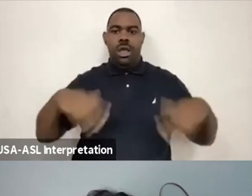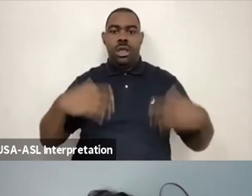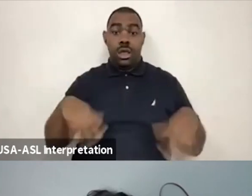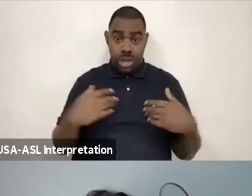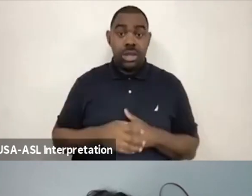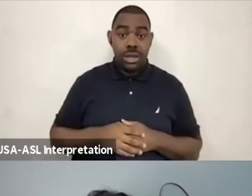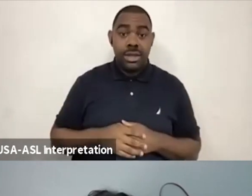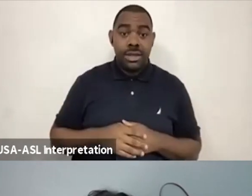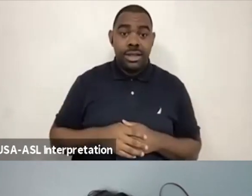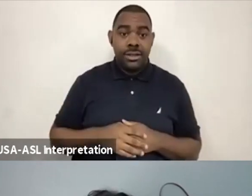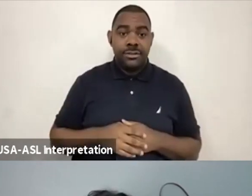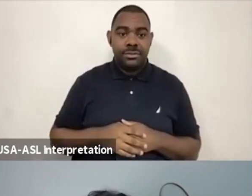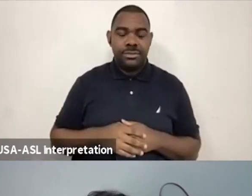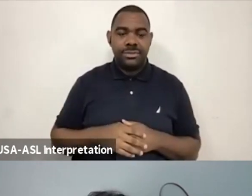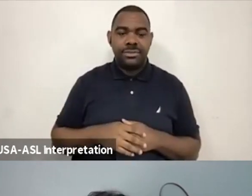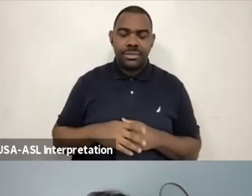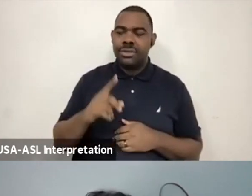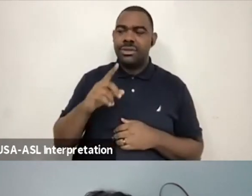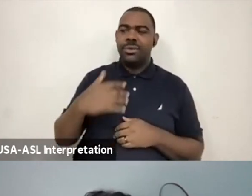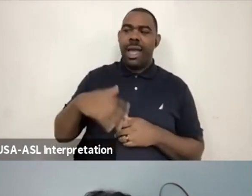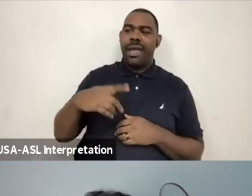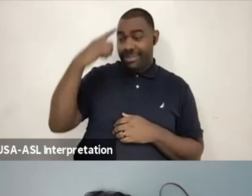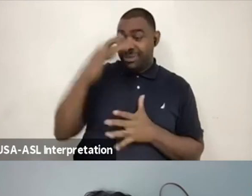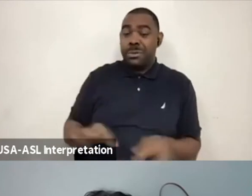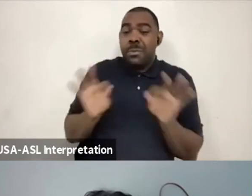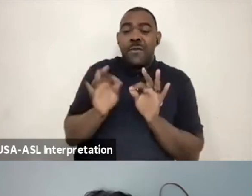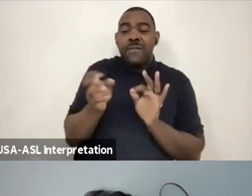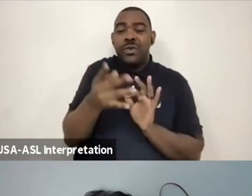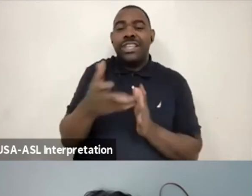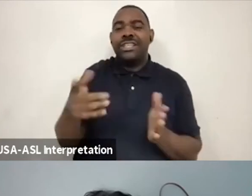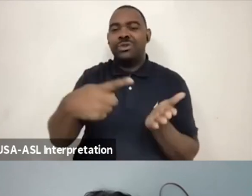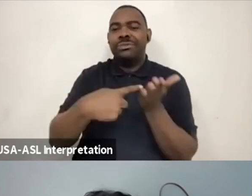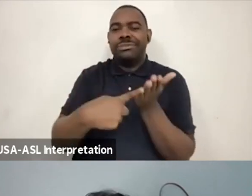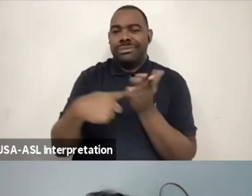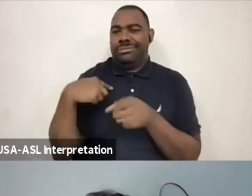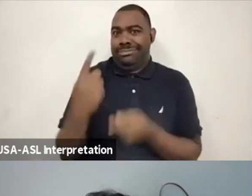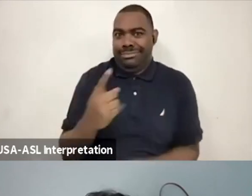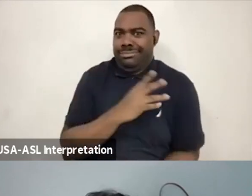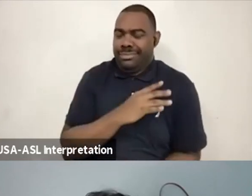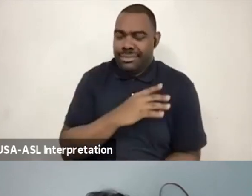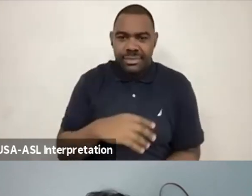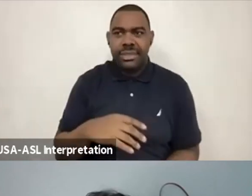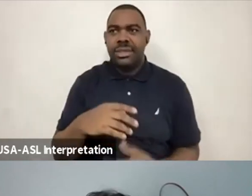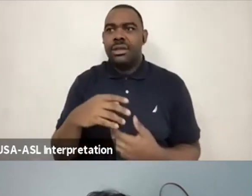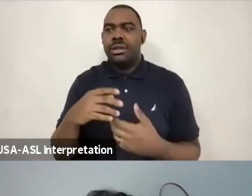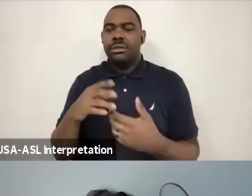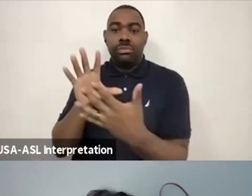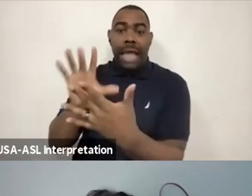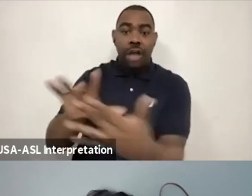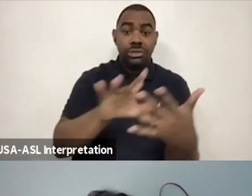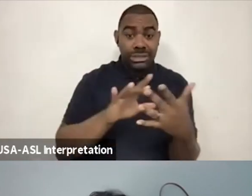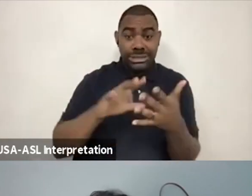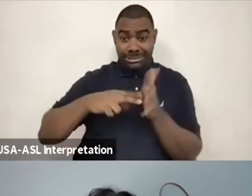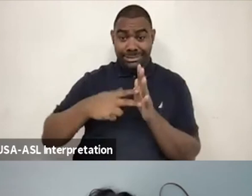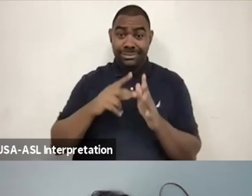There are some really, I think, important key things that you've brought out just now, that outreach can also mean into your